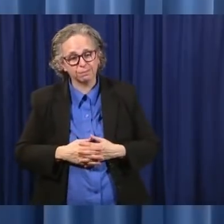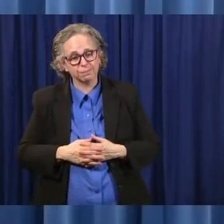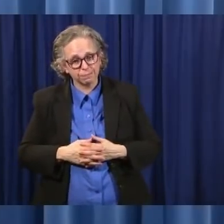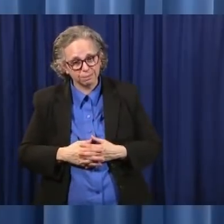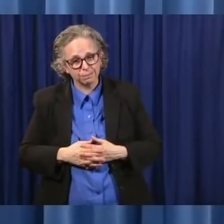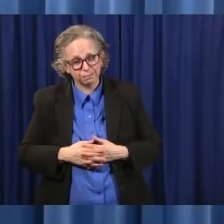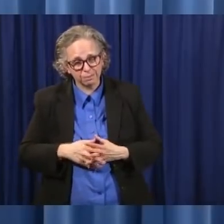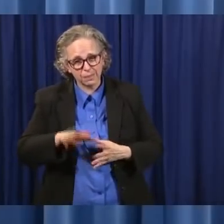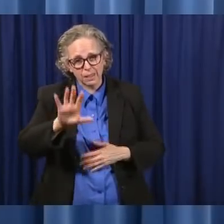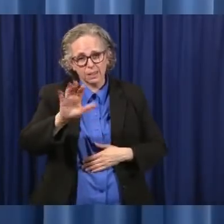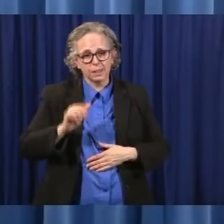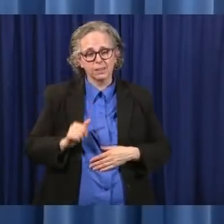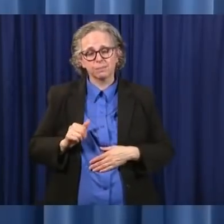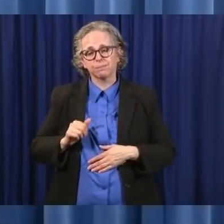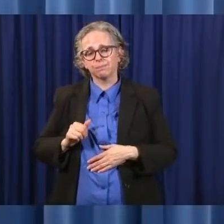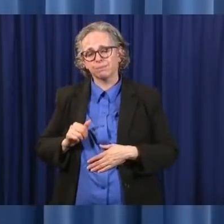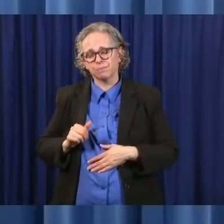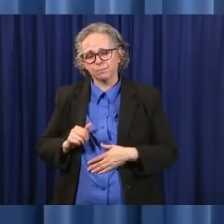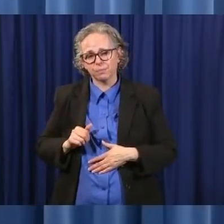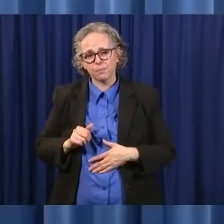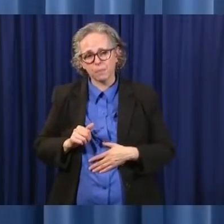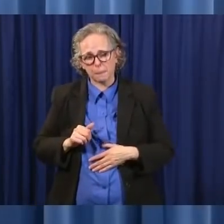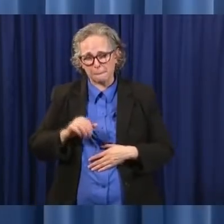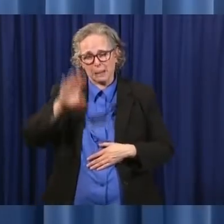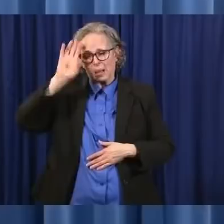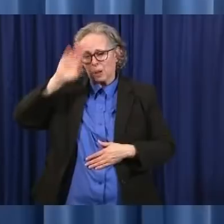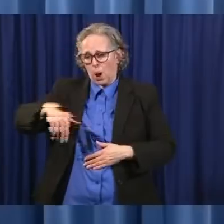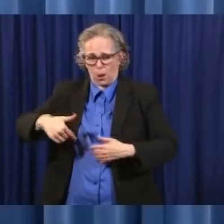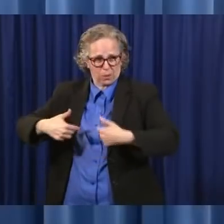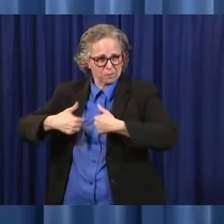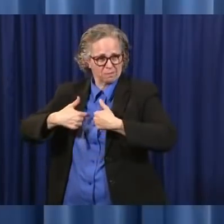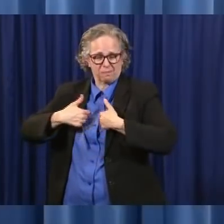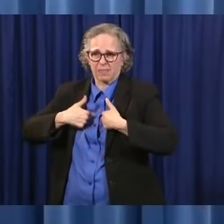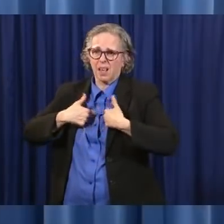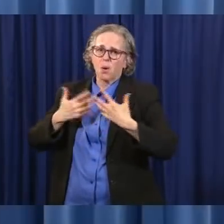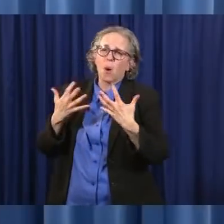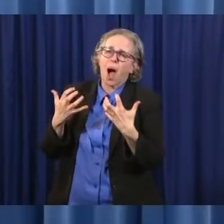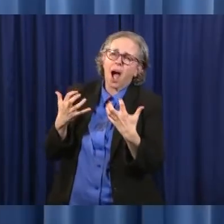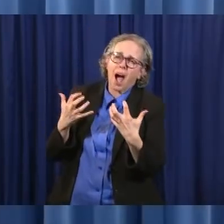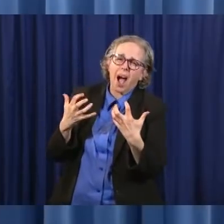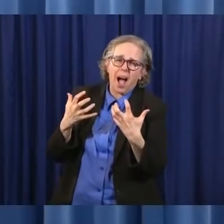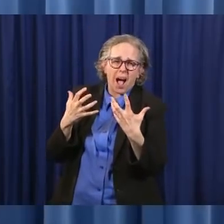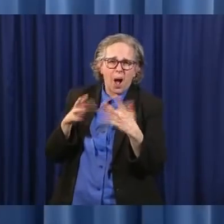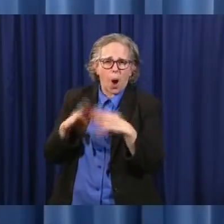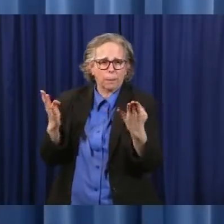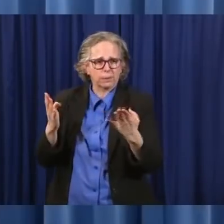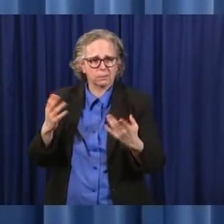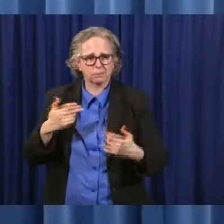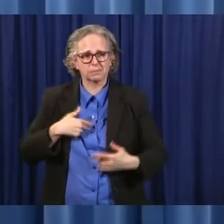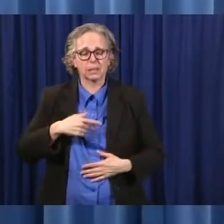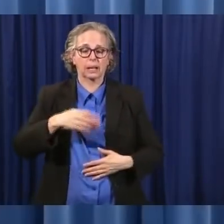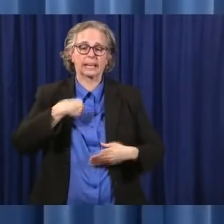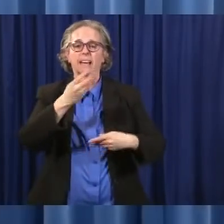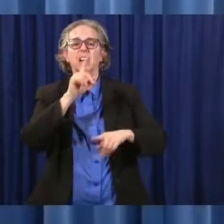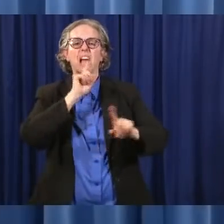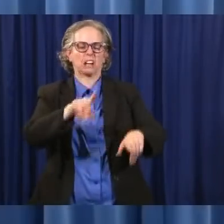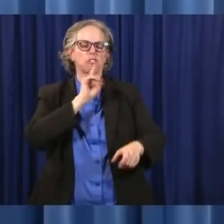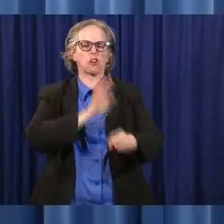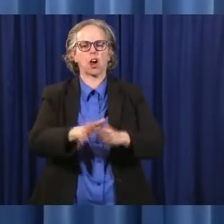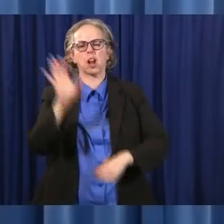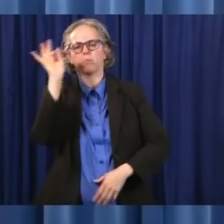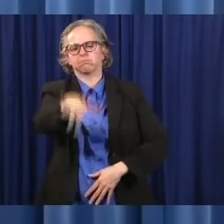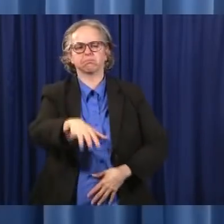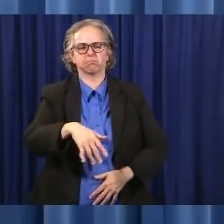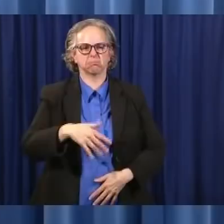ones, people who are waiting for this answer, is I owe them the best we can give them, because that's what they should